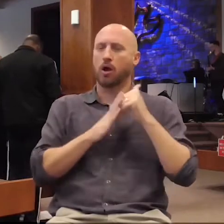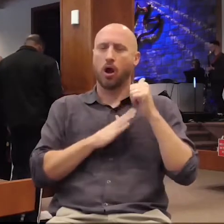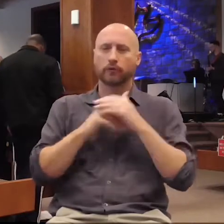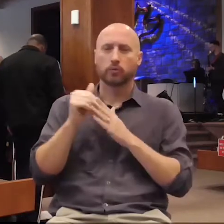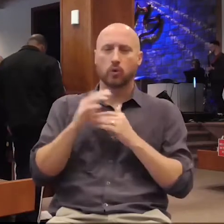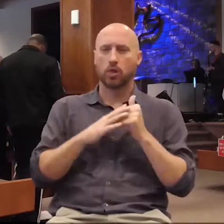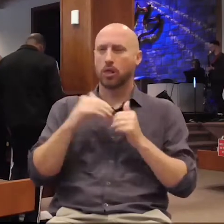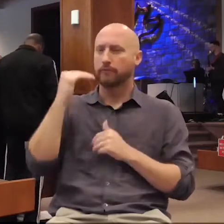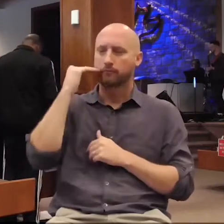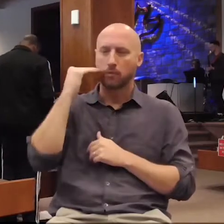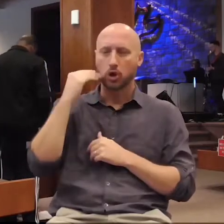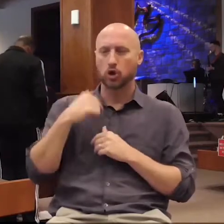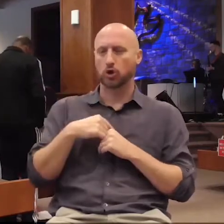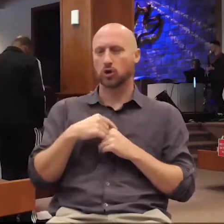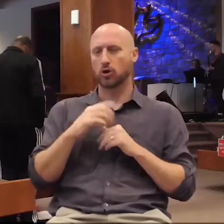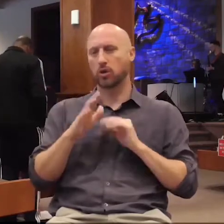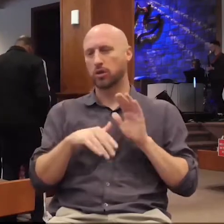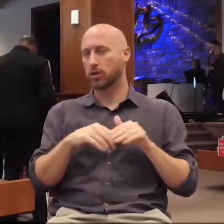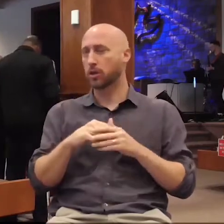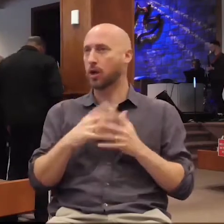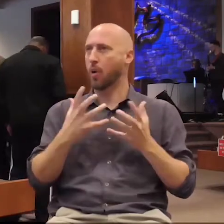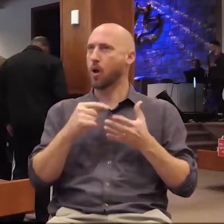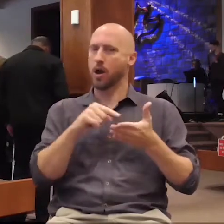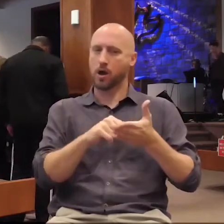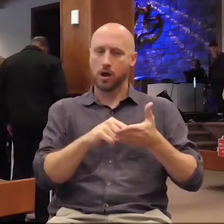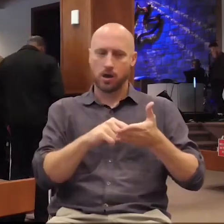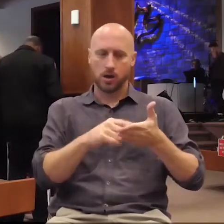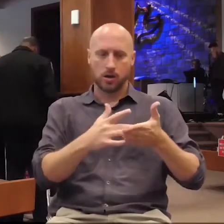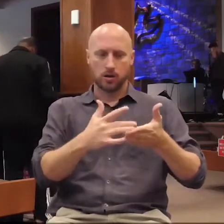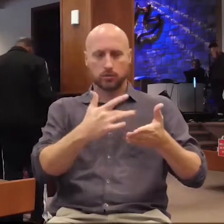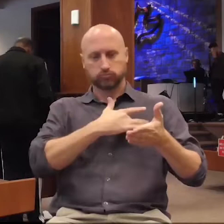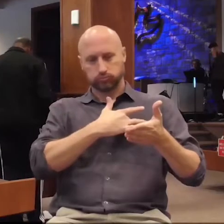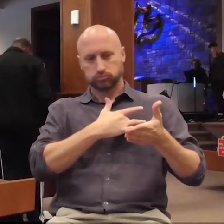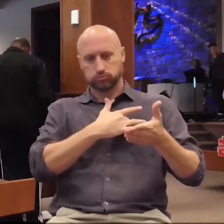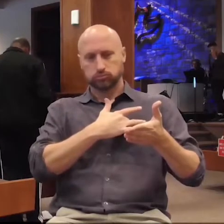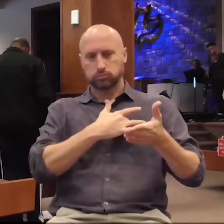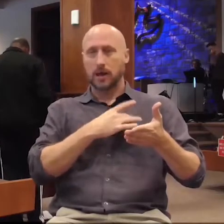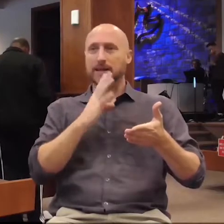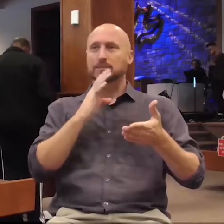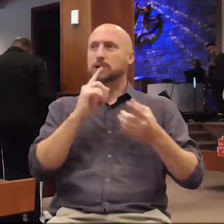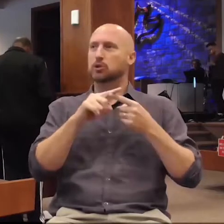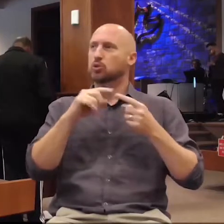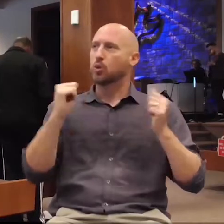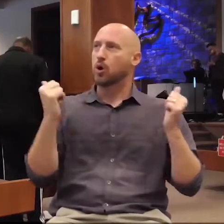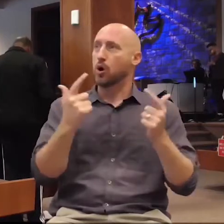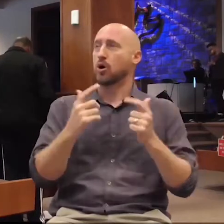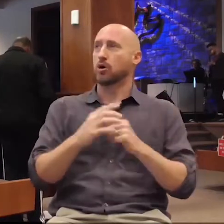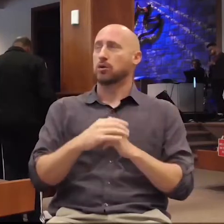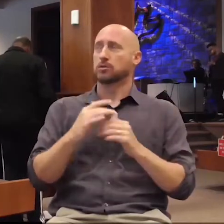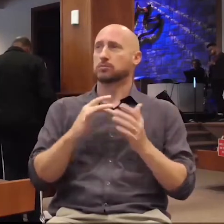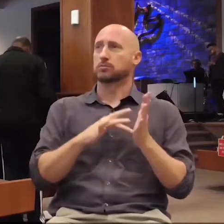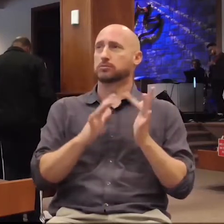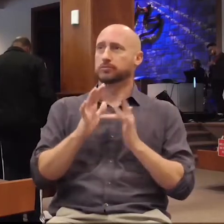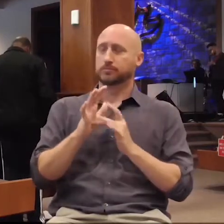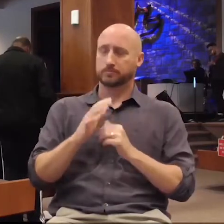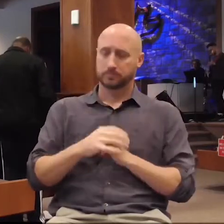rise off the page, Lord. And speak, Lord, to all of us. Lord, Jesus.